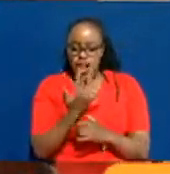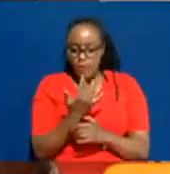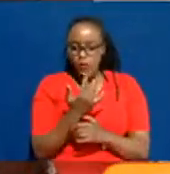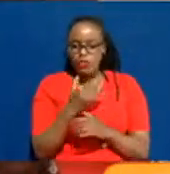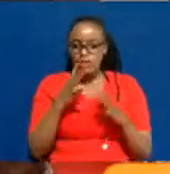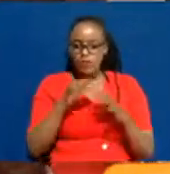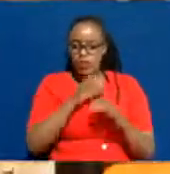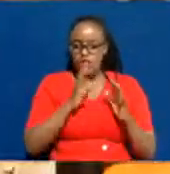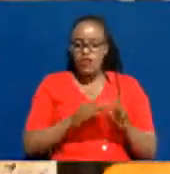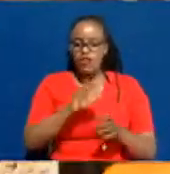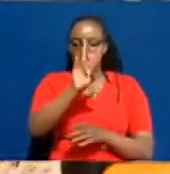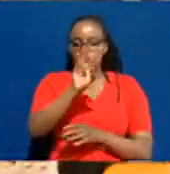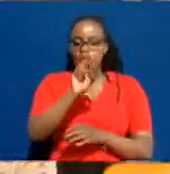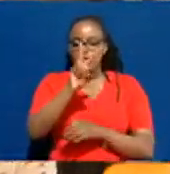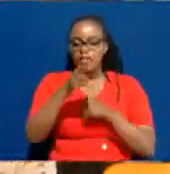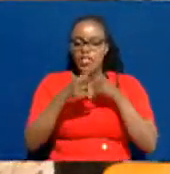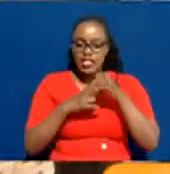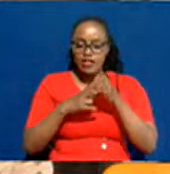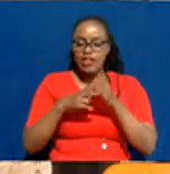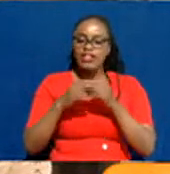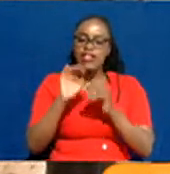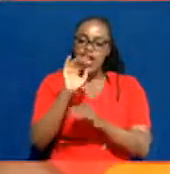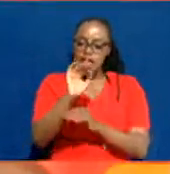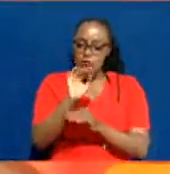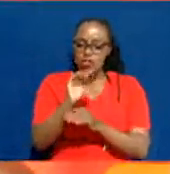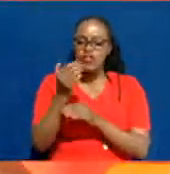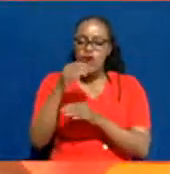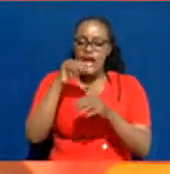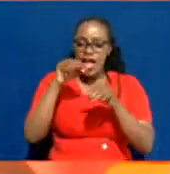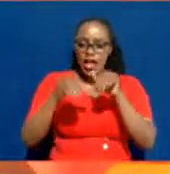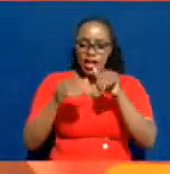his 2027 re-election bid.